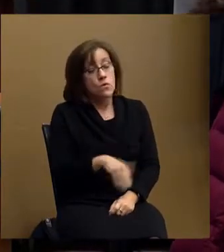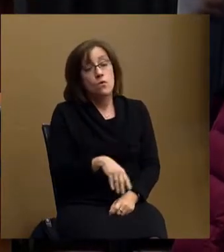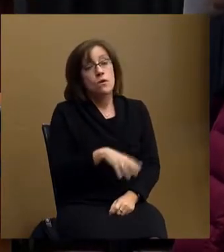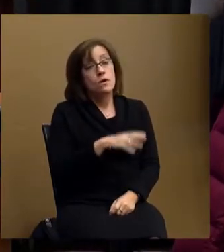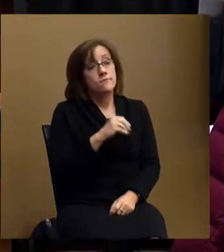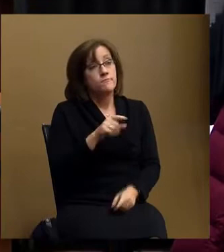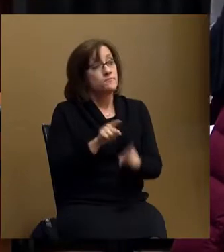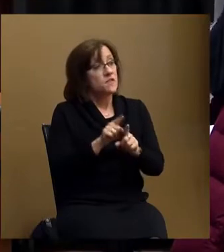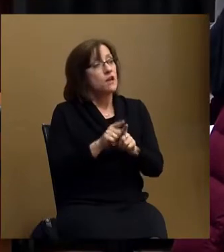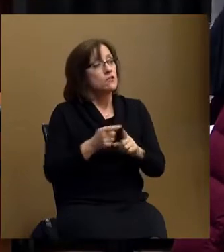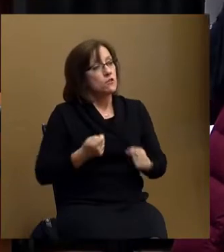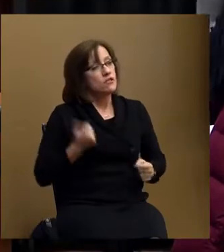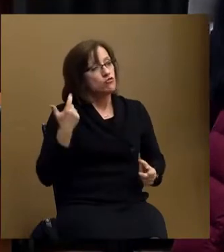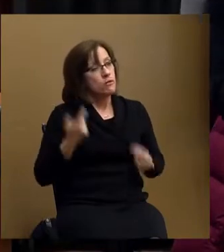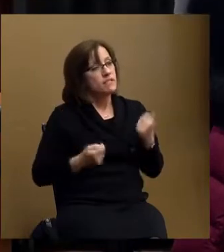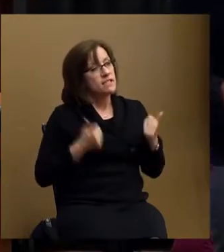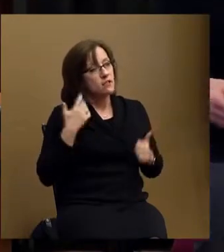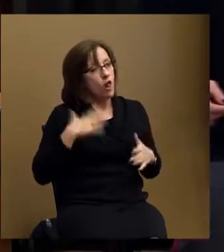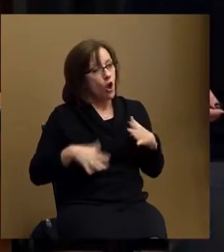also a stripper.